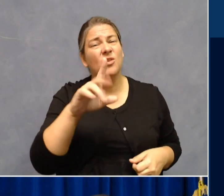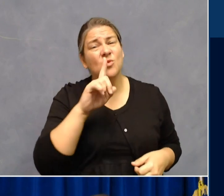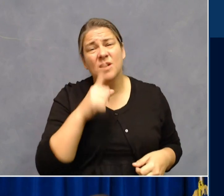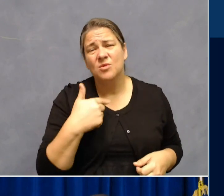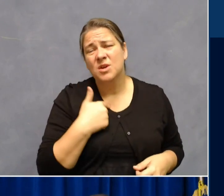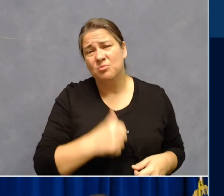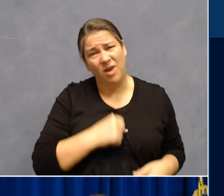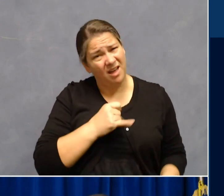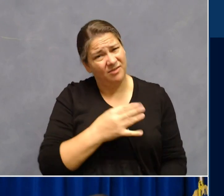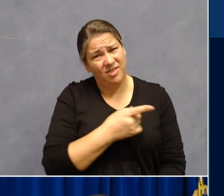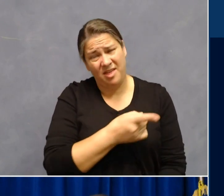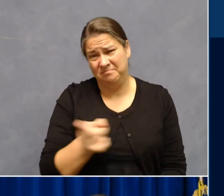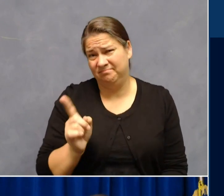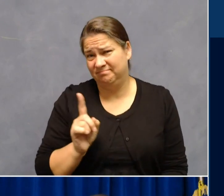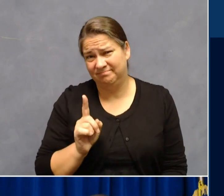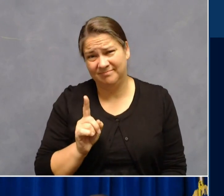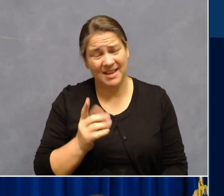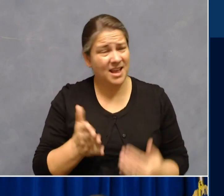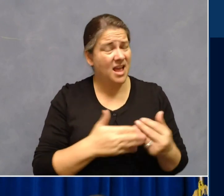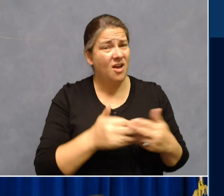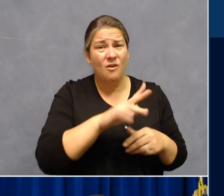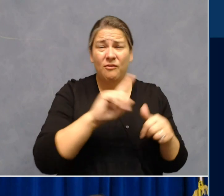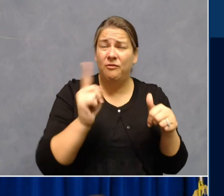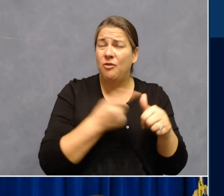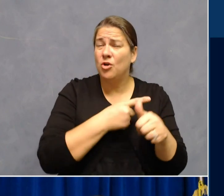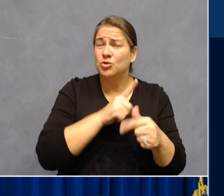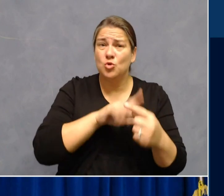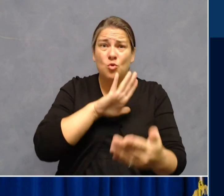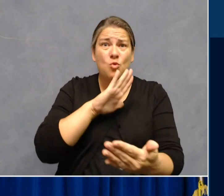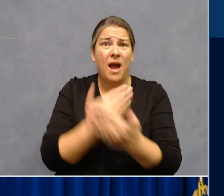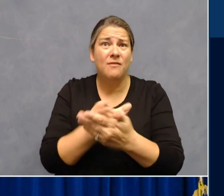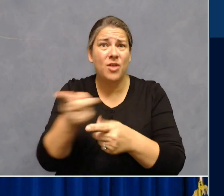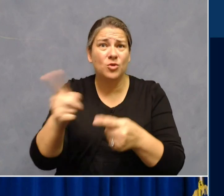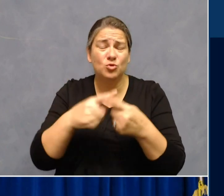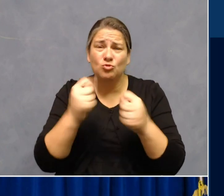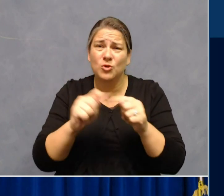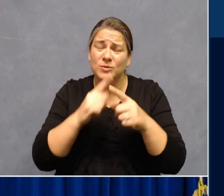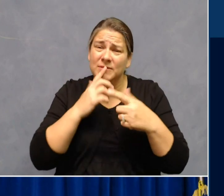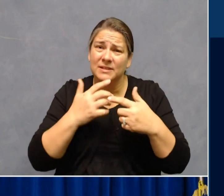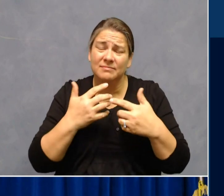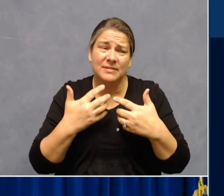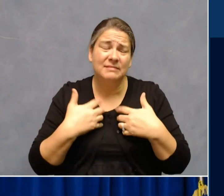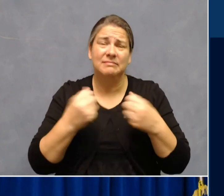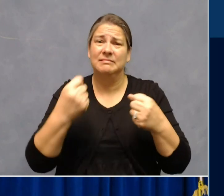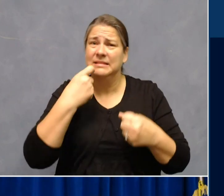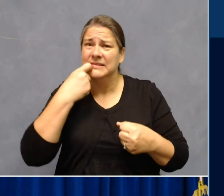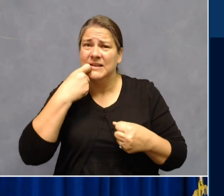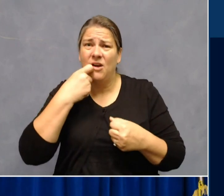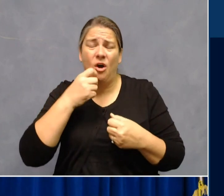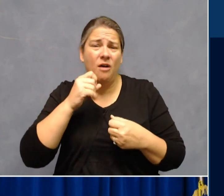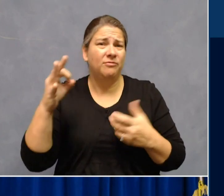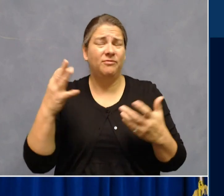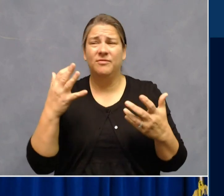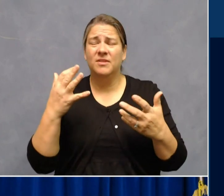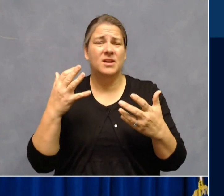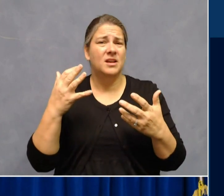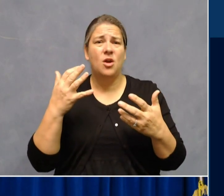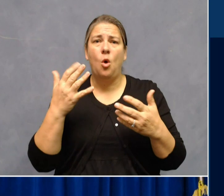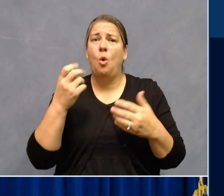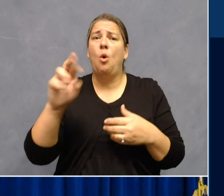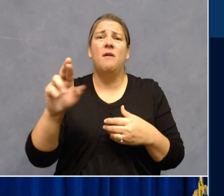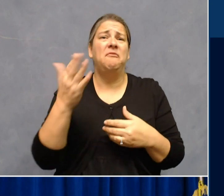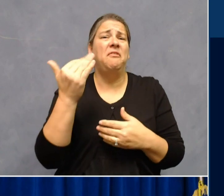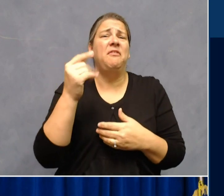been in recovery or the 10th, we want this to be the successful time. These funds will ensure centers can afford and provide